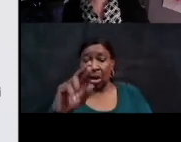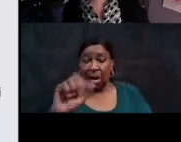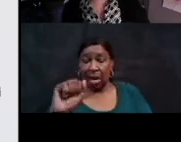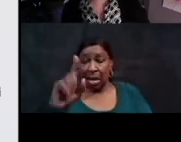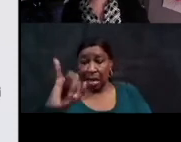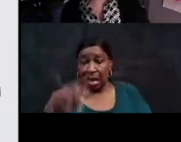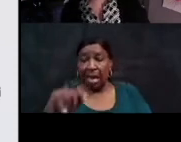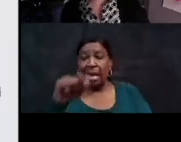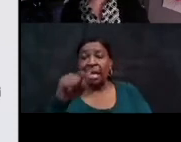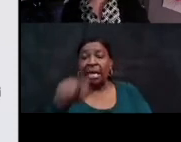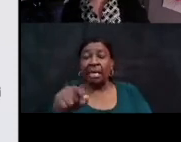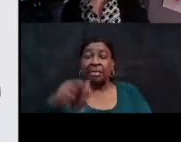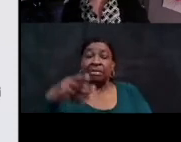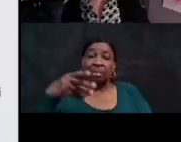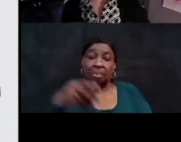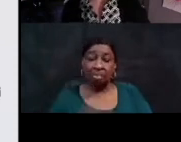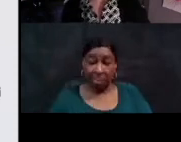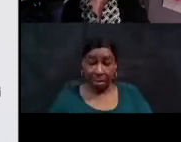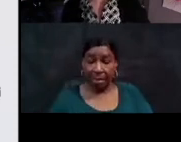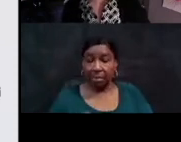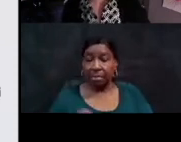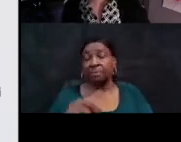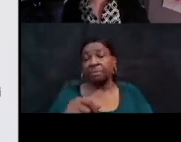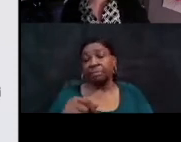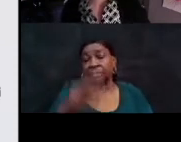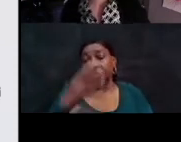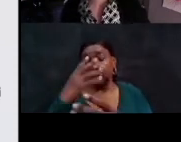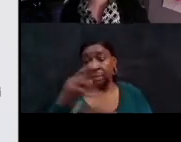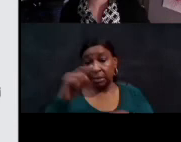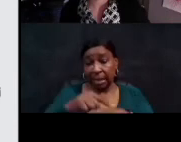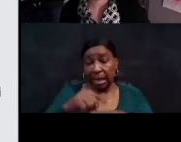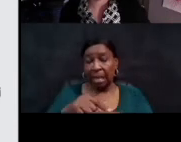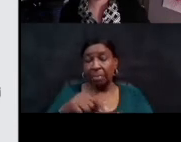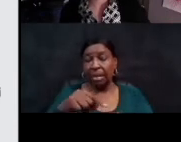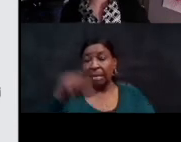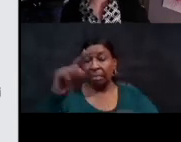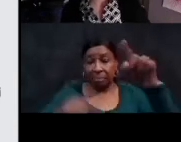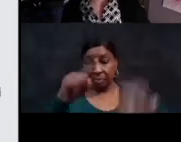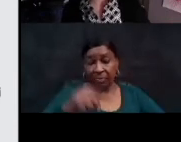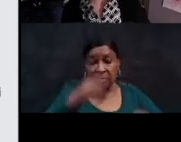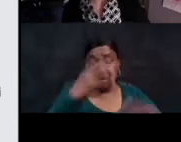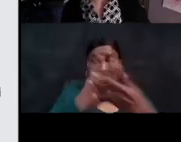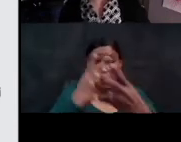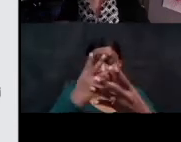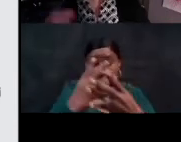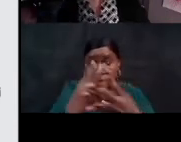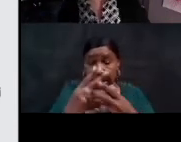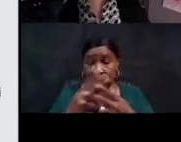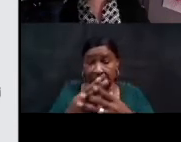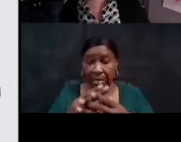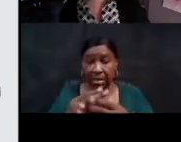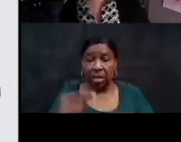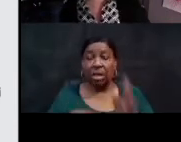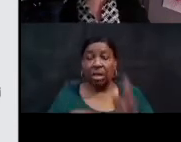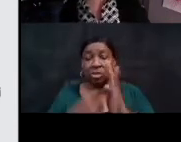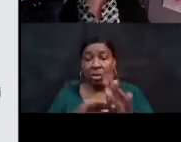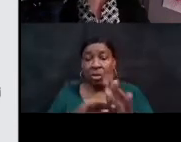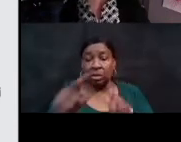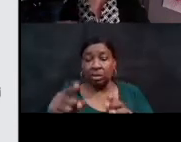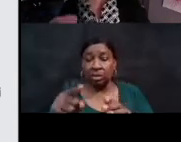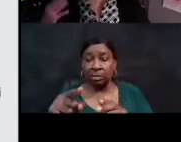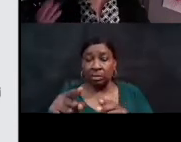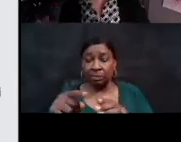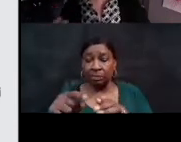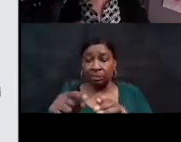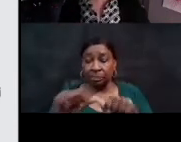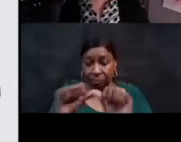in multiple countries. And on this map, the solid lines show his kind of forward migration towards his